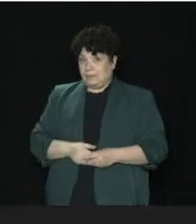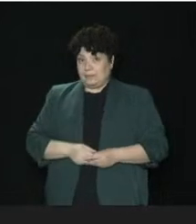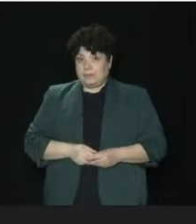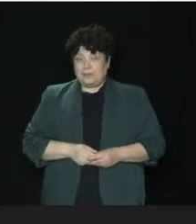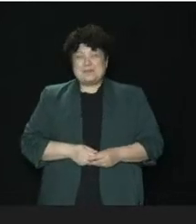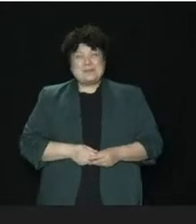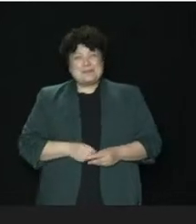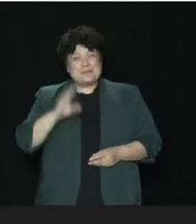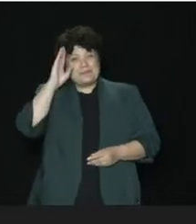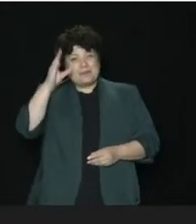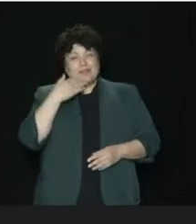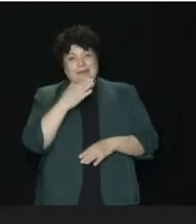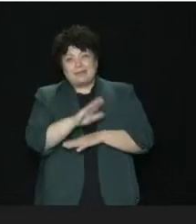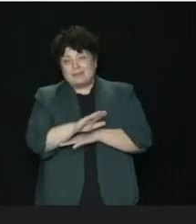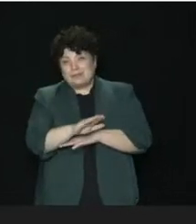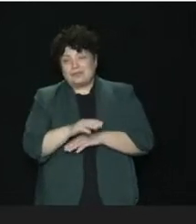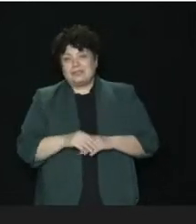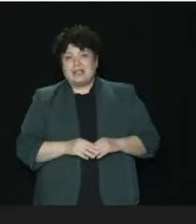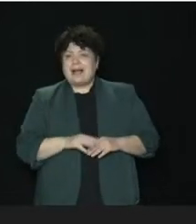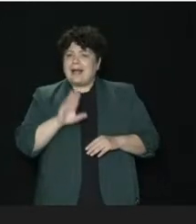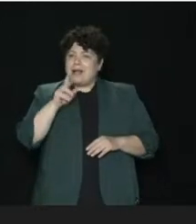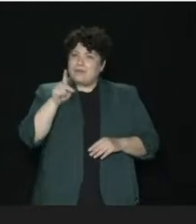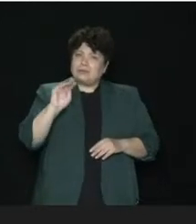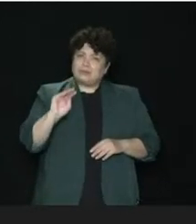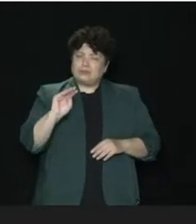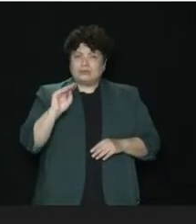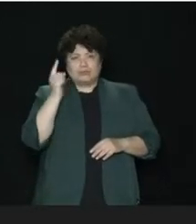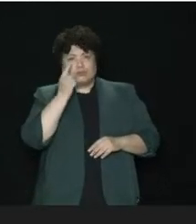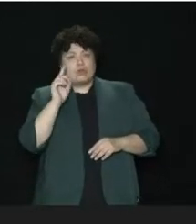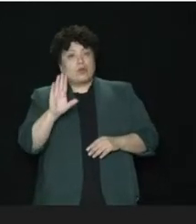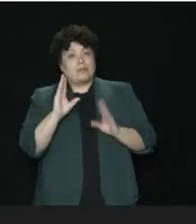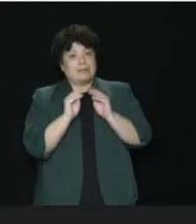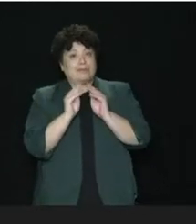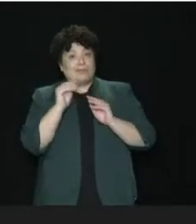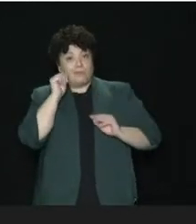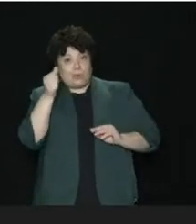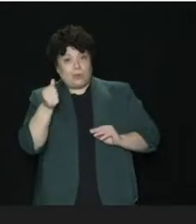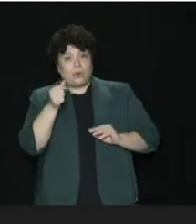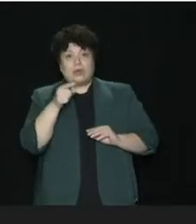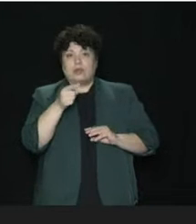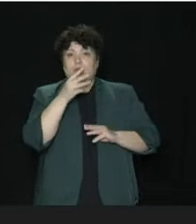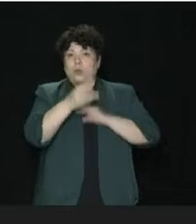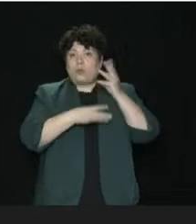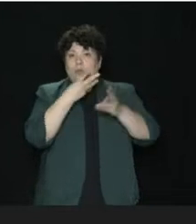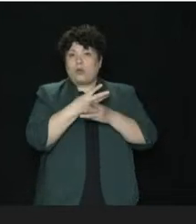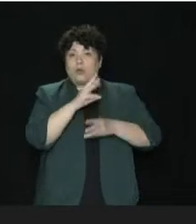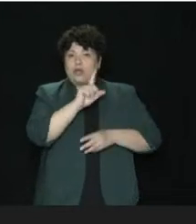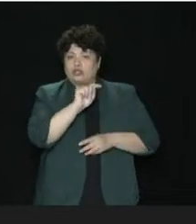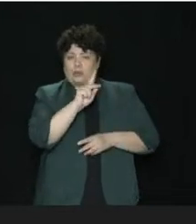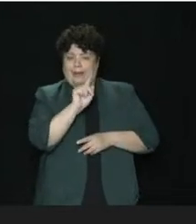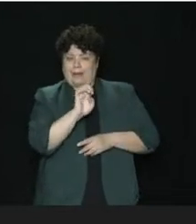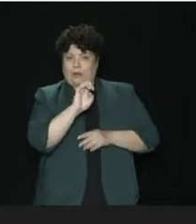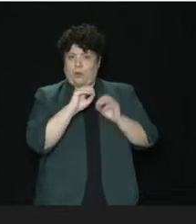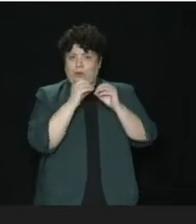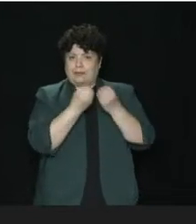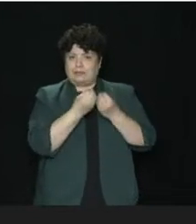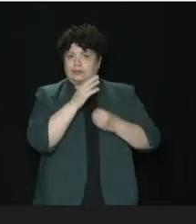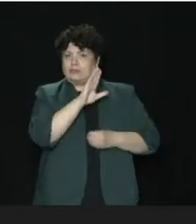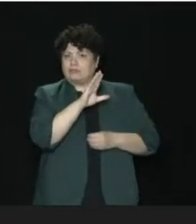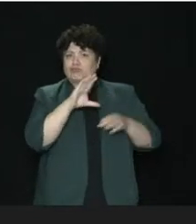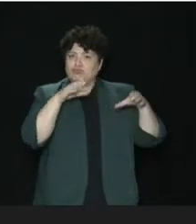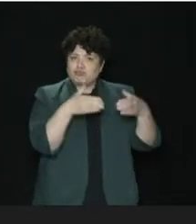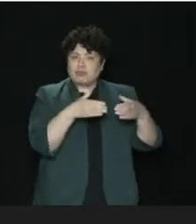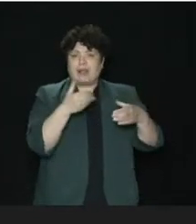Good afternoon. Prime Minister, tomorrow at a meeting of the World Trade Organization's General Council, a month-old request from